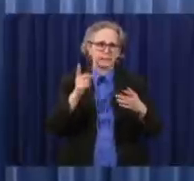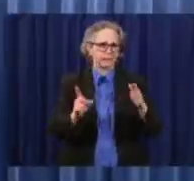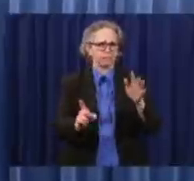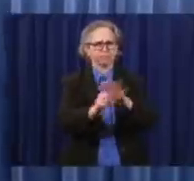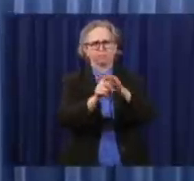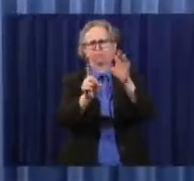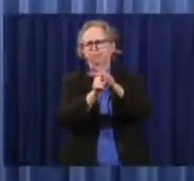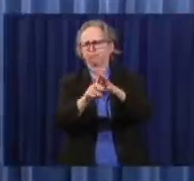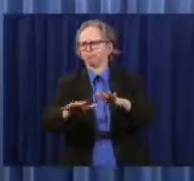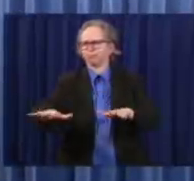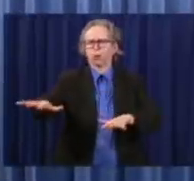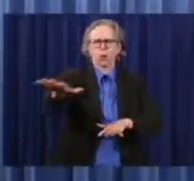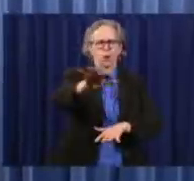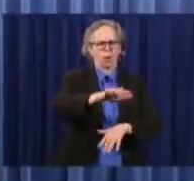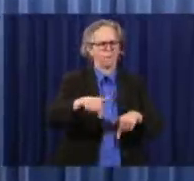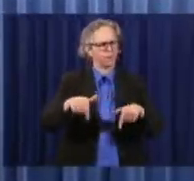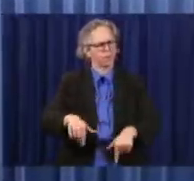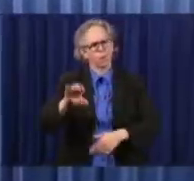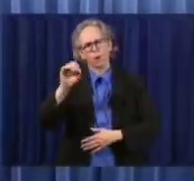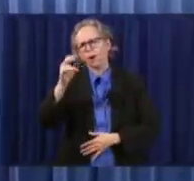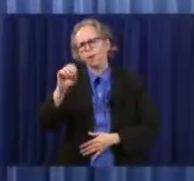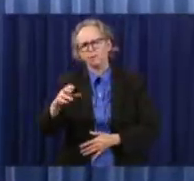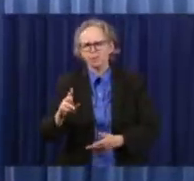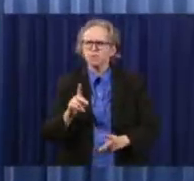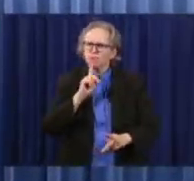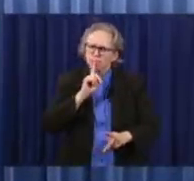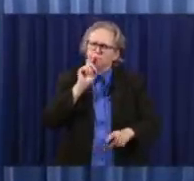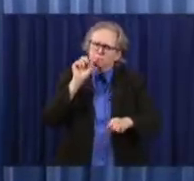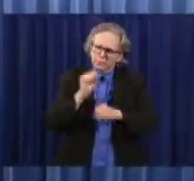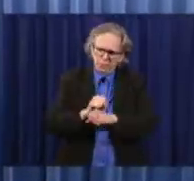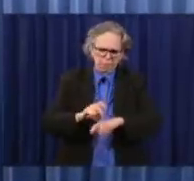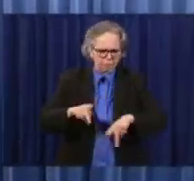when people have truly come together. Some